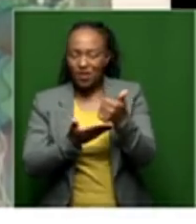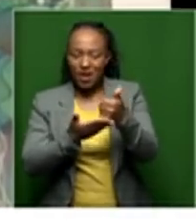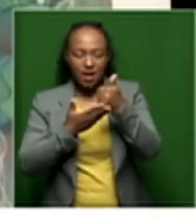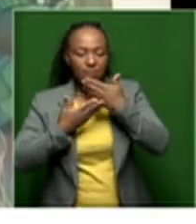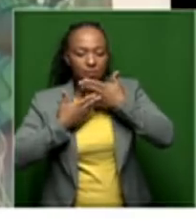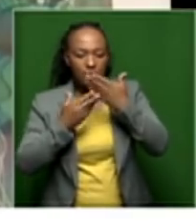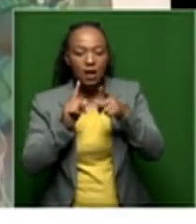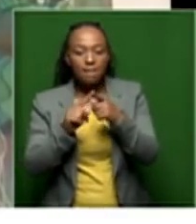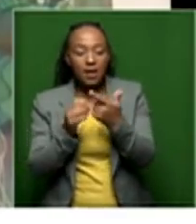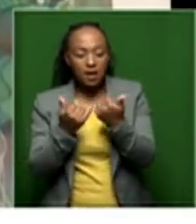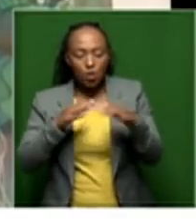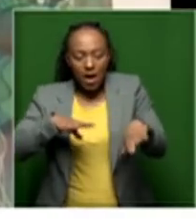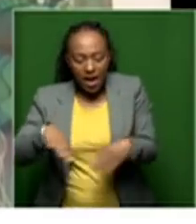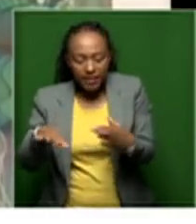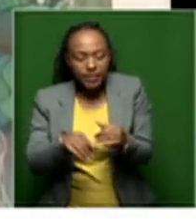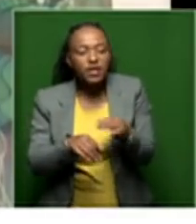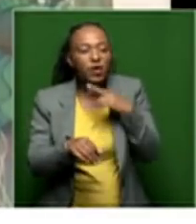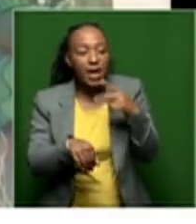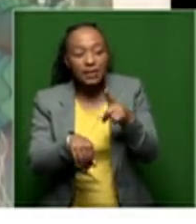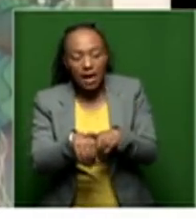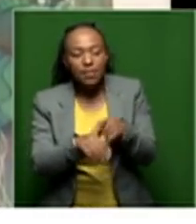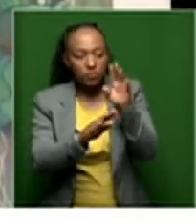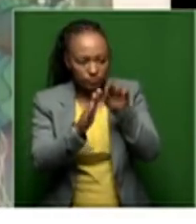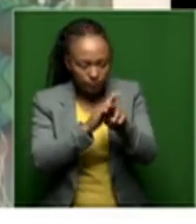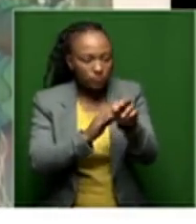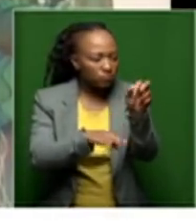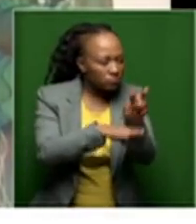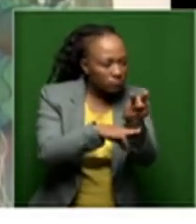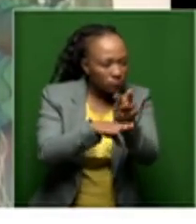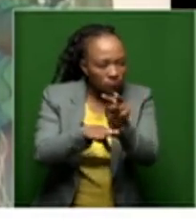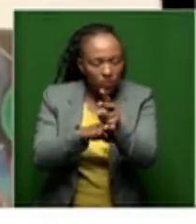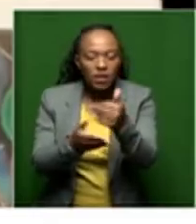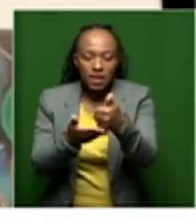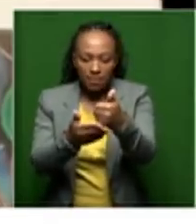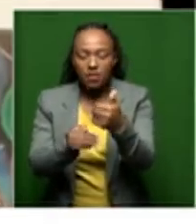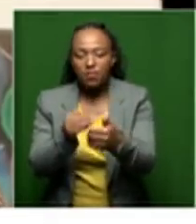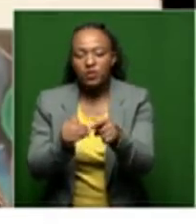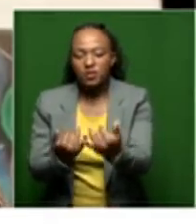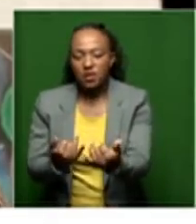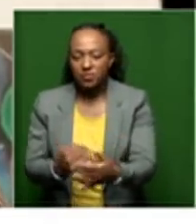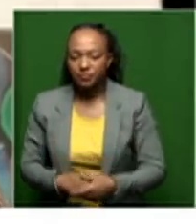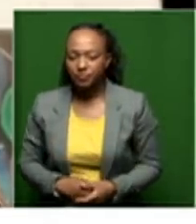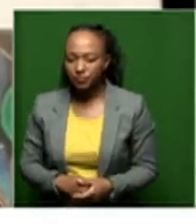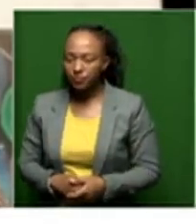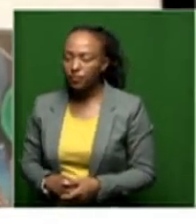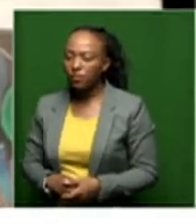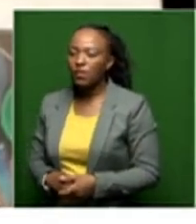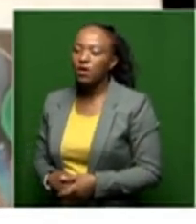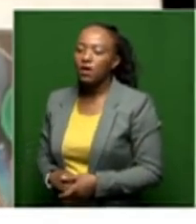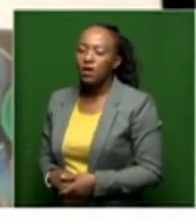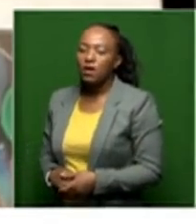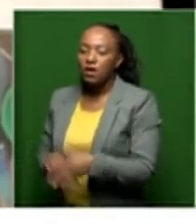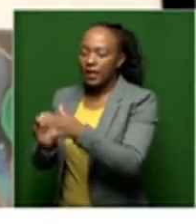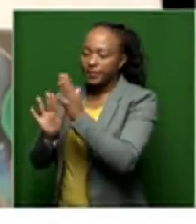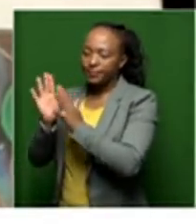the action steps we are taking of real-time oversight are assisting the process. Let's talk about where legislation stands at the